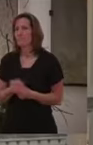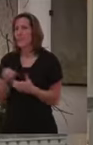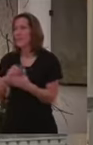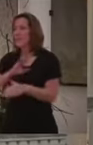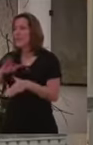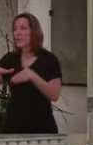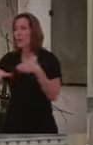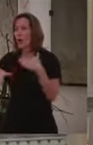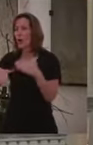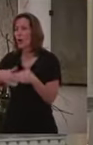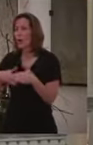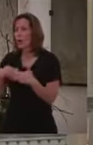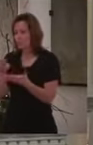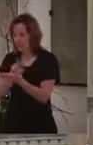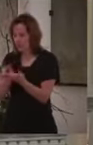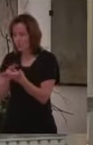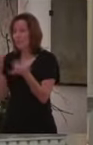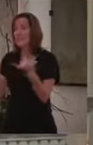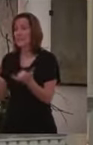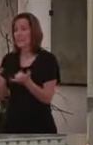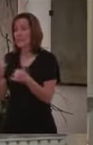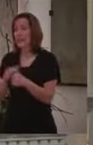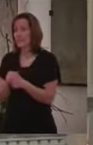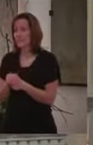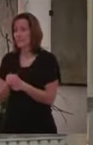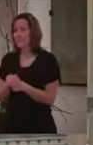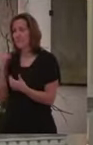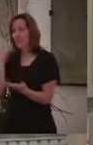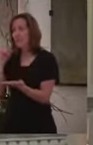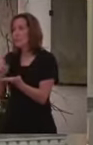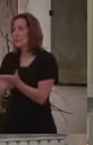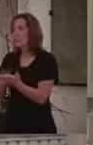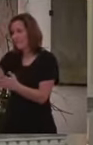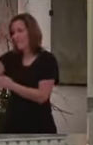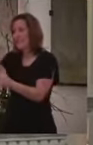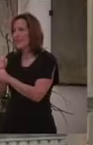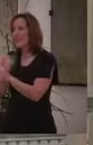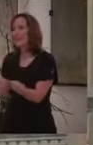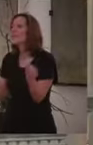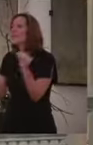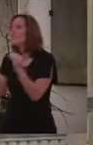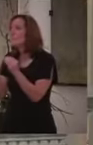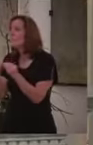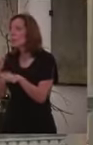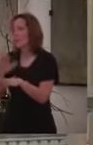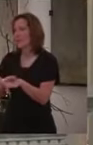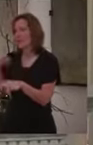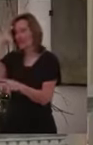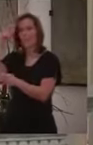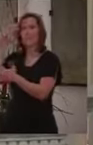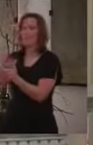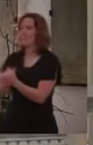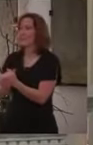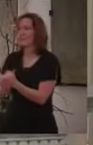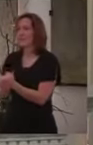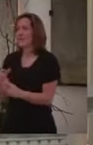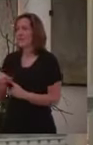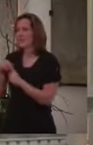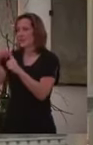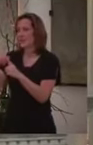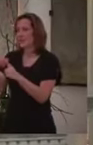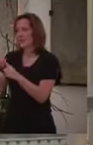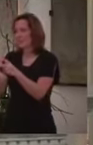In all of those readings today, notice that faith is more than just belief in a certain set